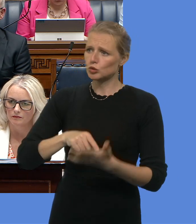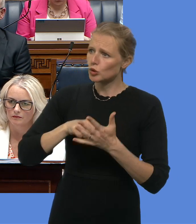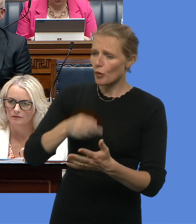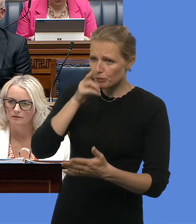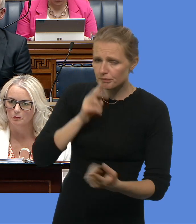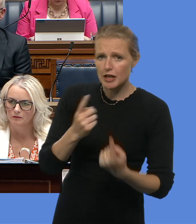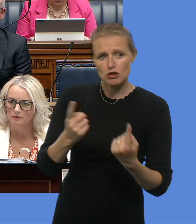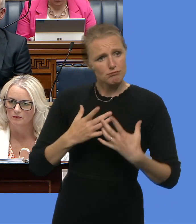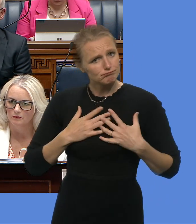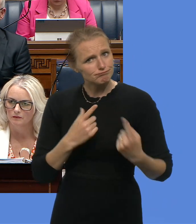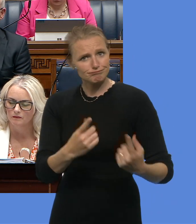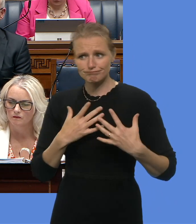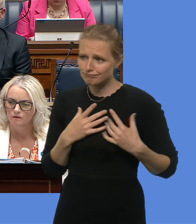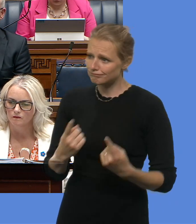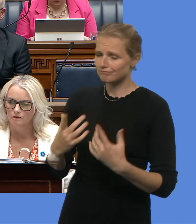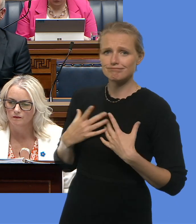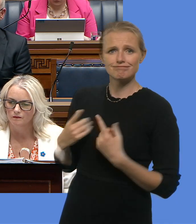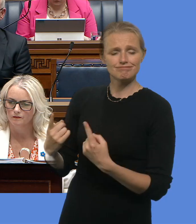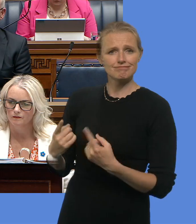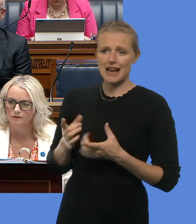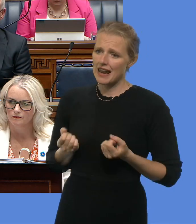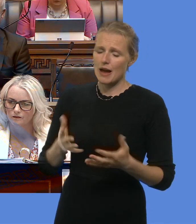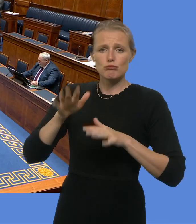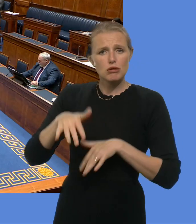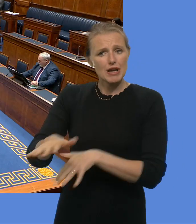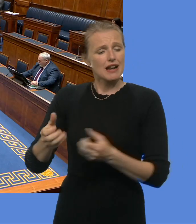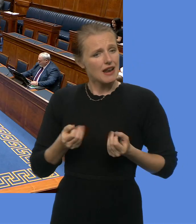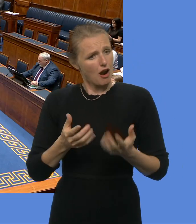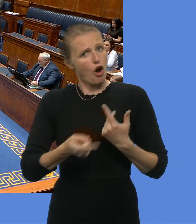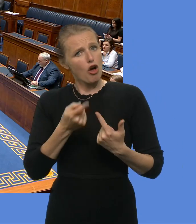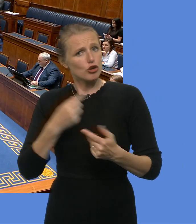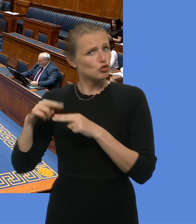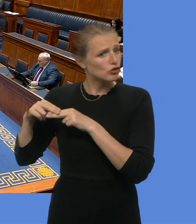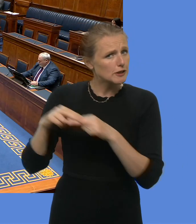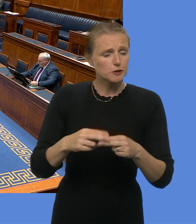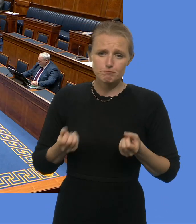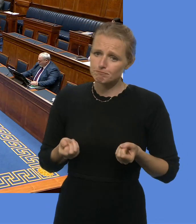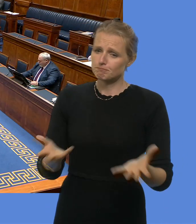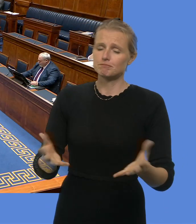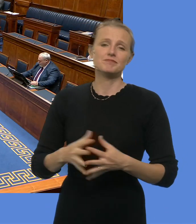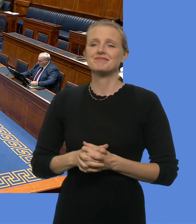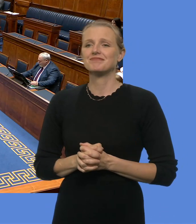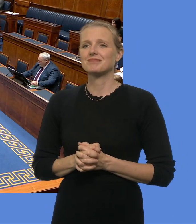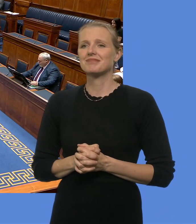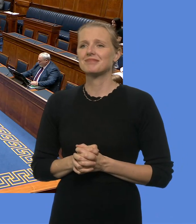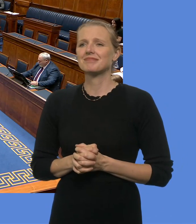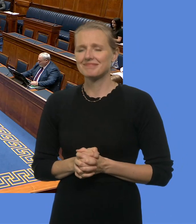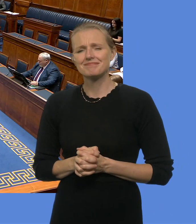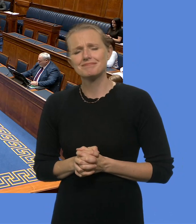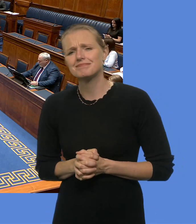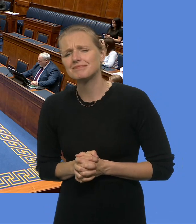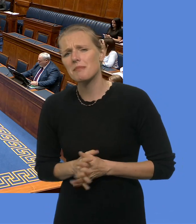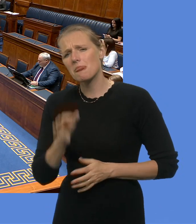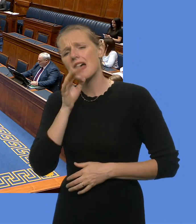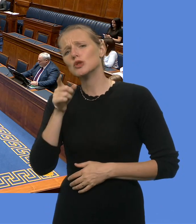to each other, including for our parading and other traditions. Colin McGrath. Mr. Speaker, what does the Deputy First Minister have to